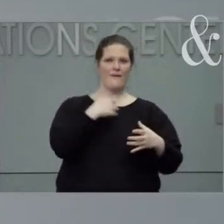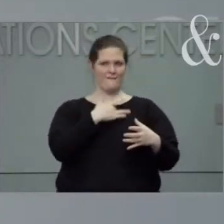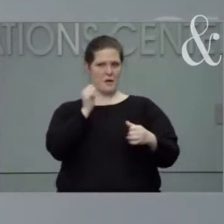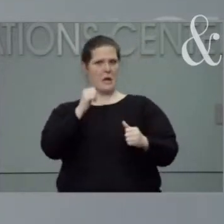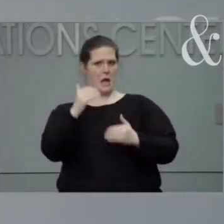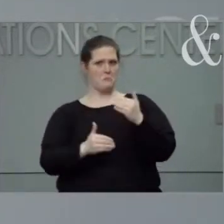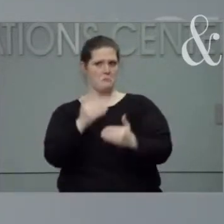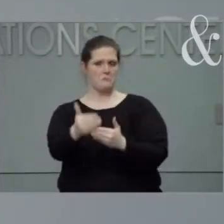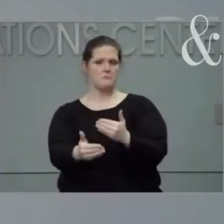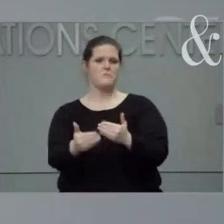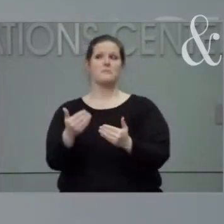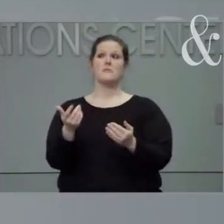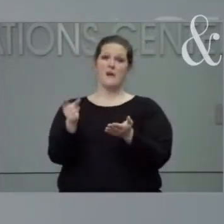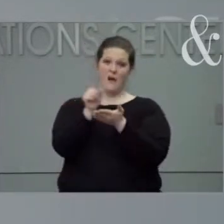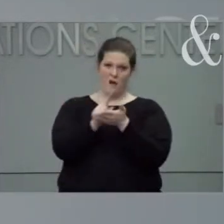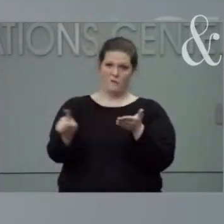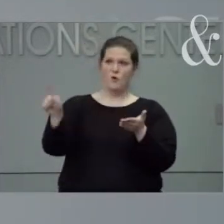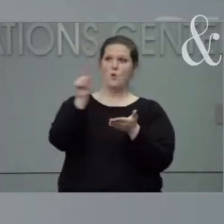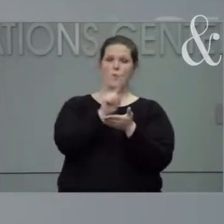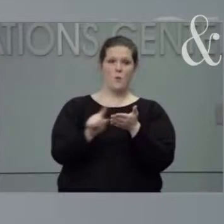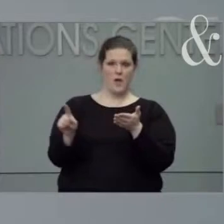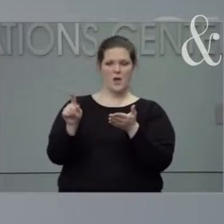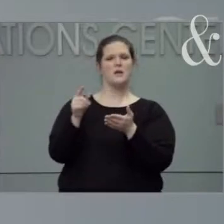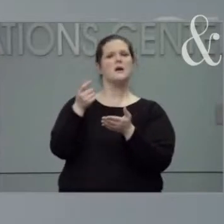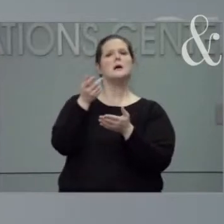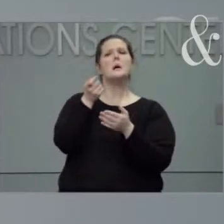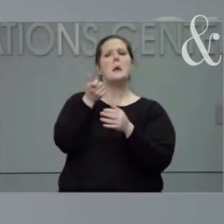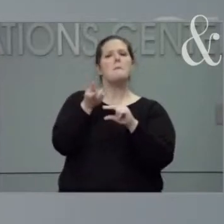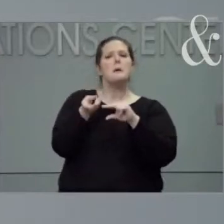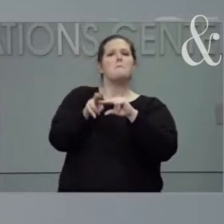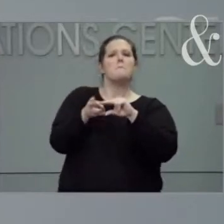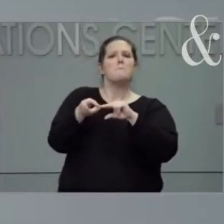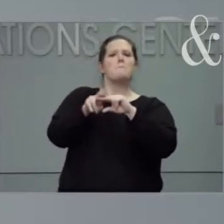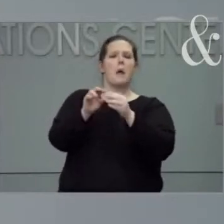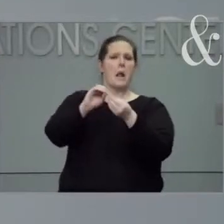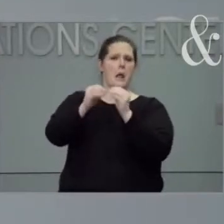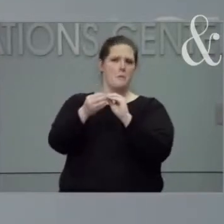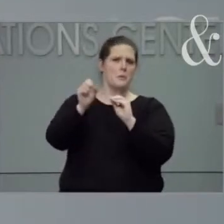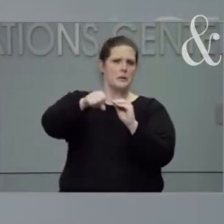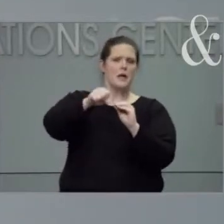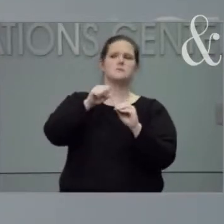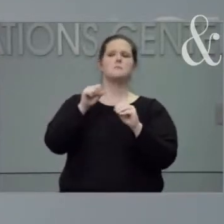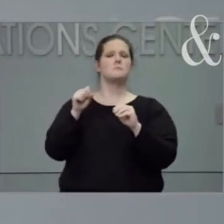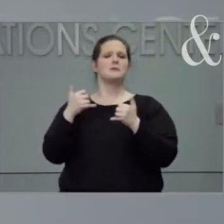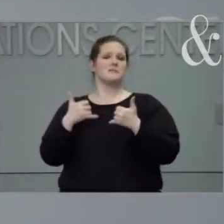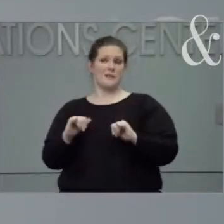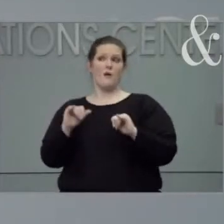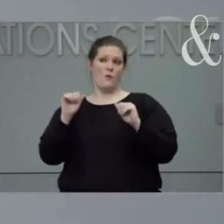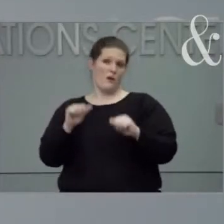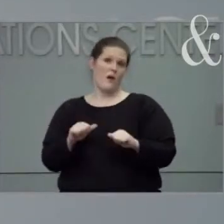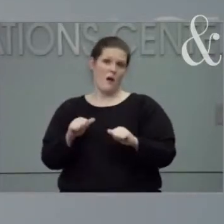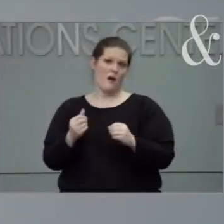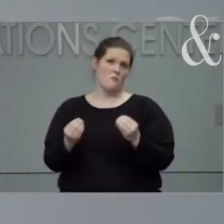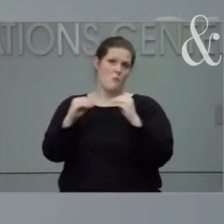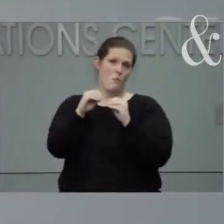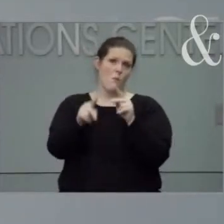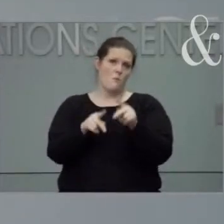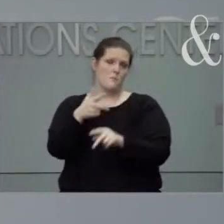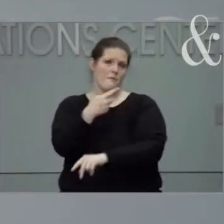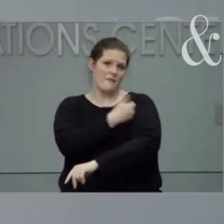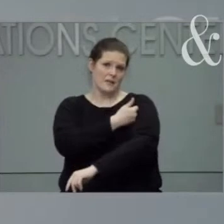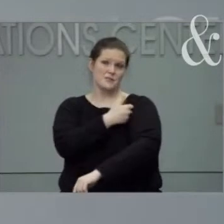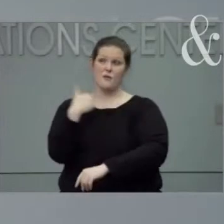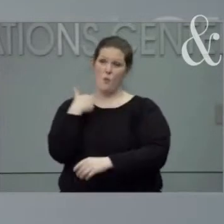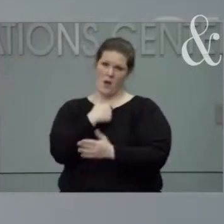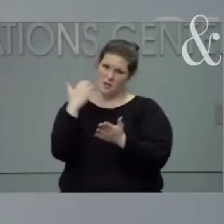more supply each and every week. It's just a small amount of increase, but even those small amounts go a long way. And we have put those vaccines to